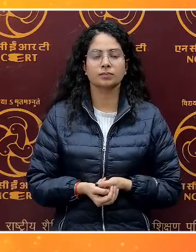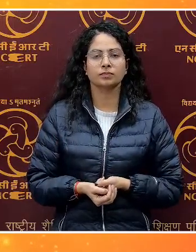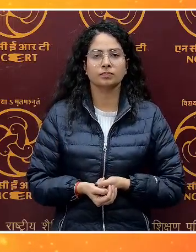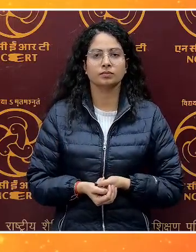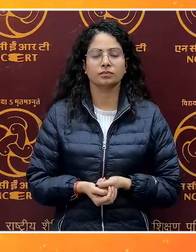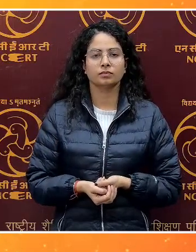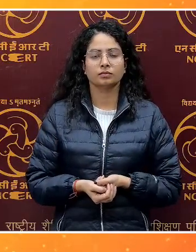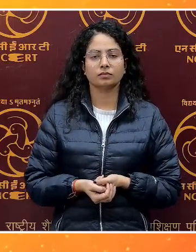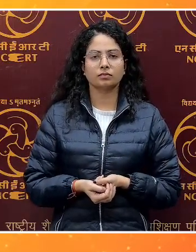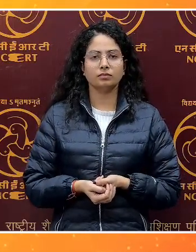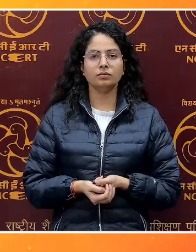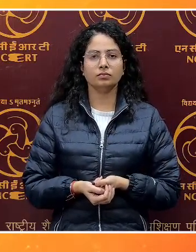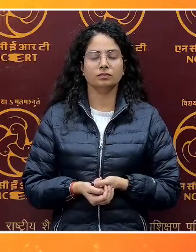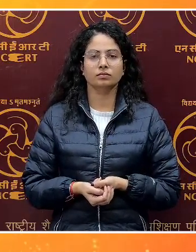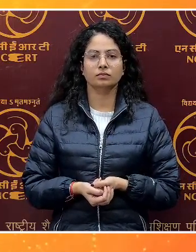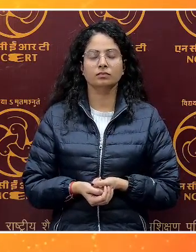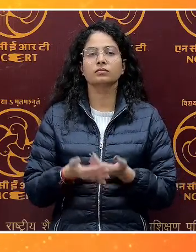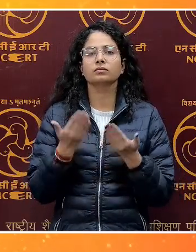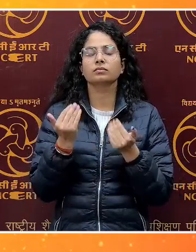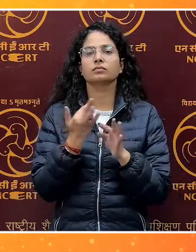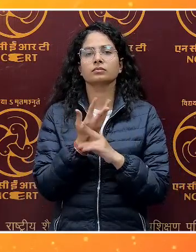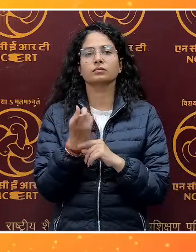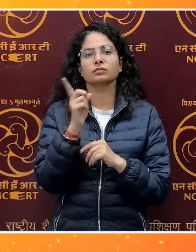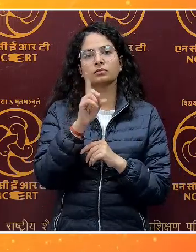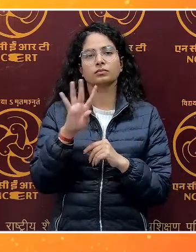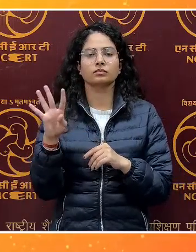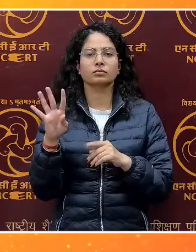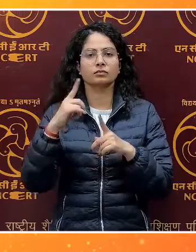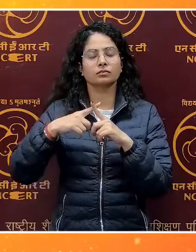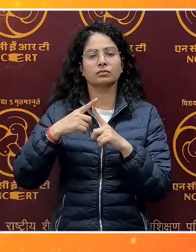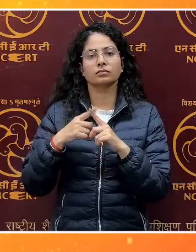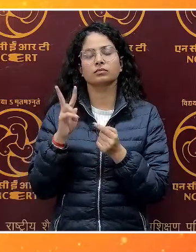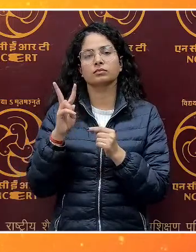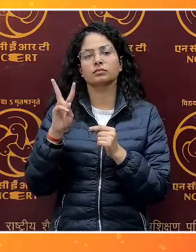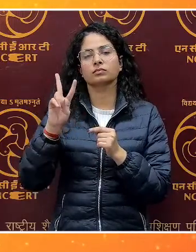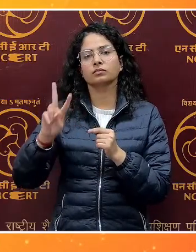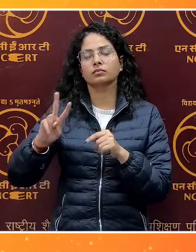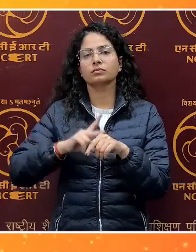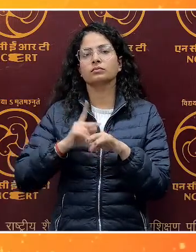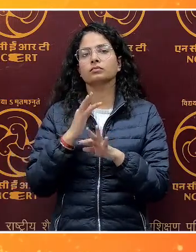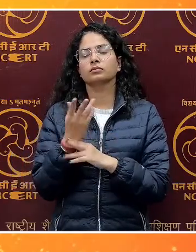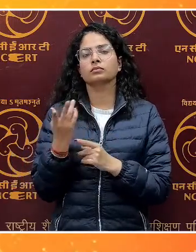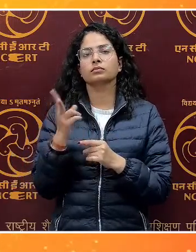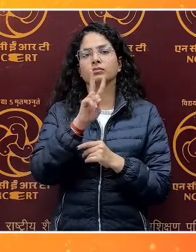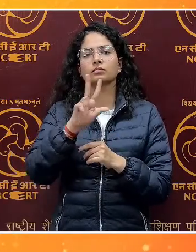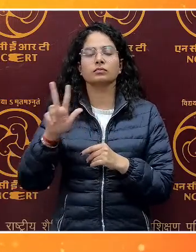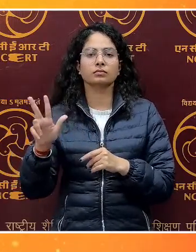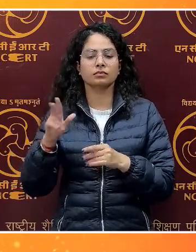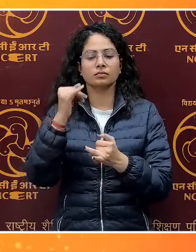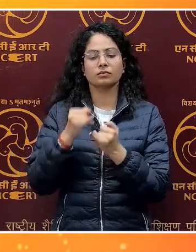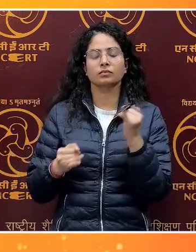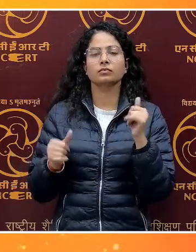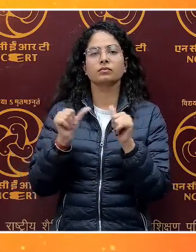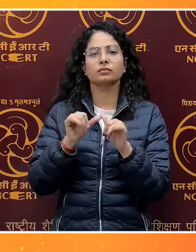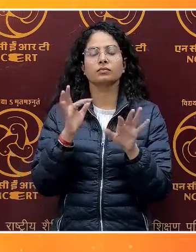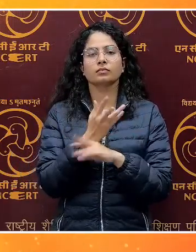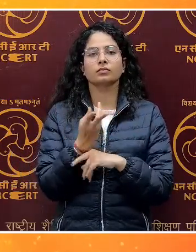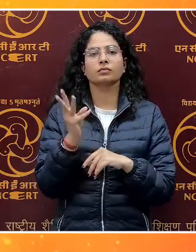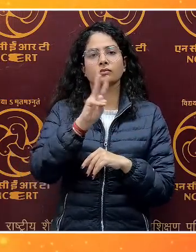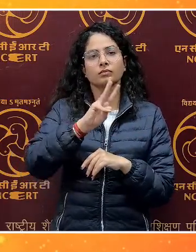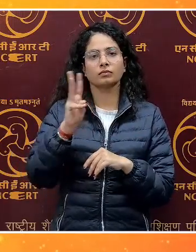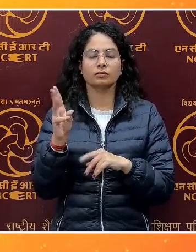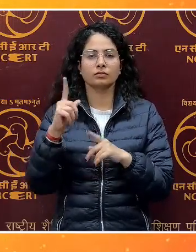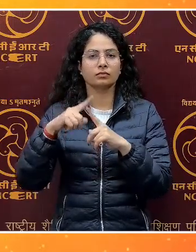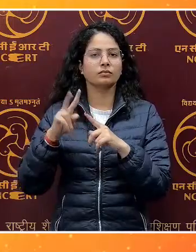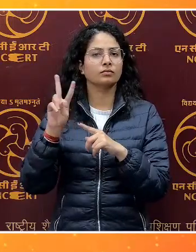33 times is 99 and 14 2 times is 28. So what is the answer left with me? It is 33